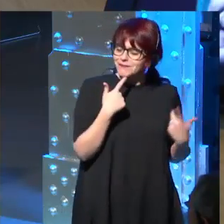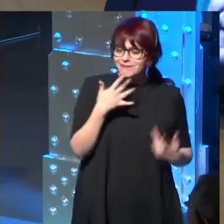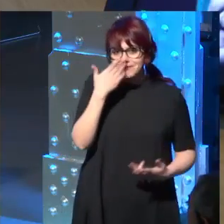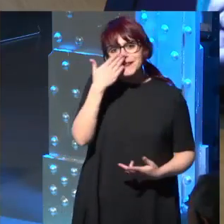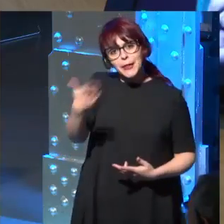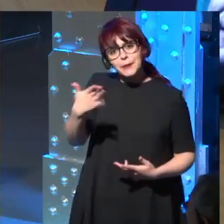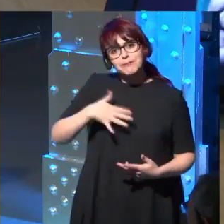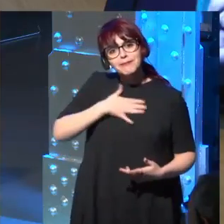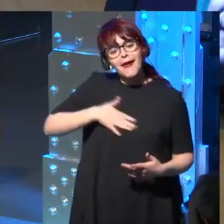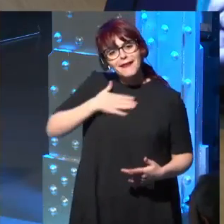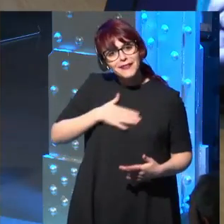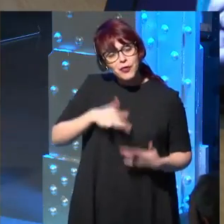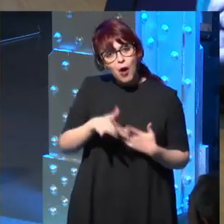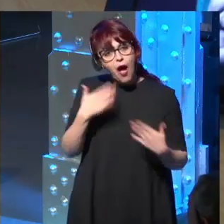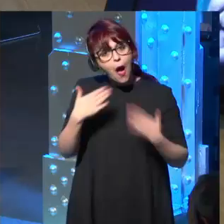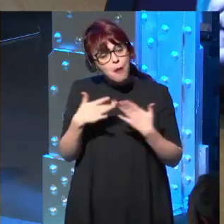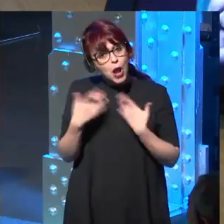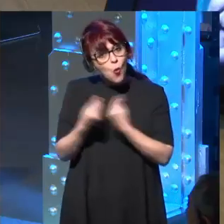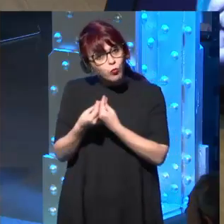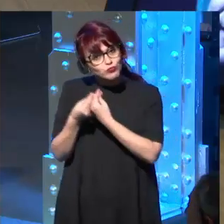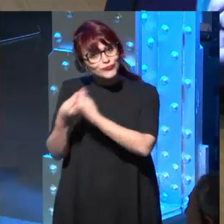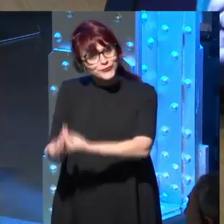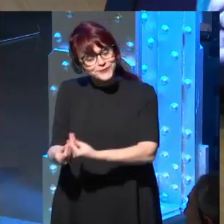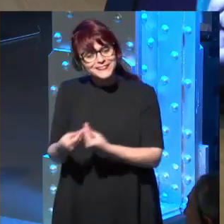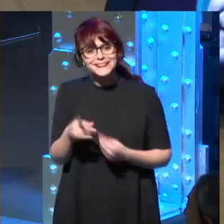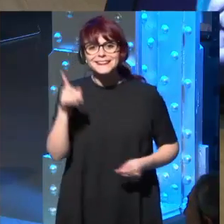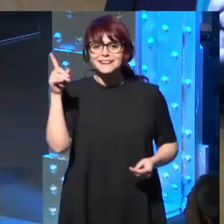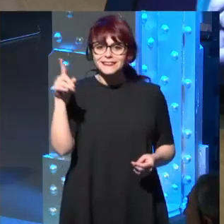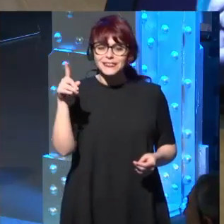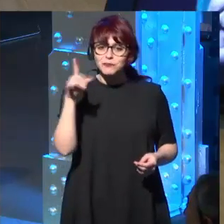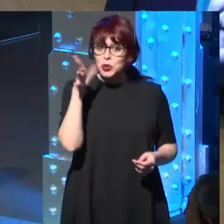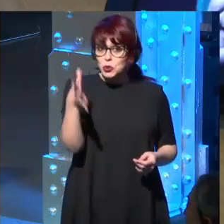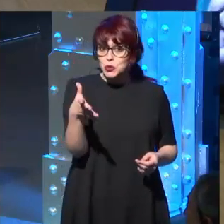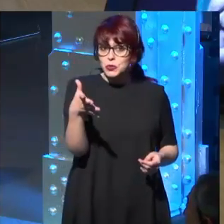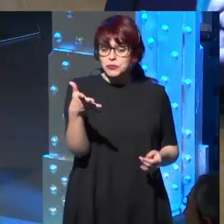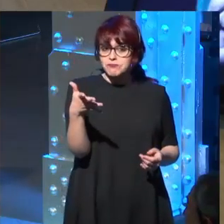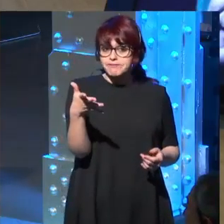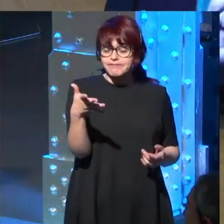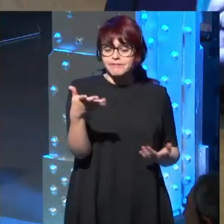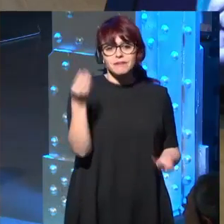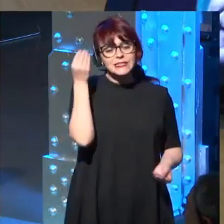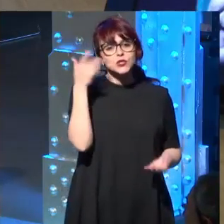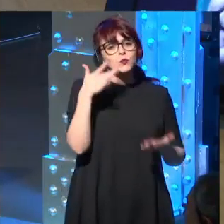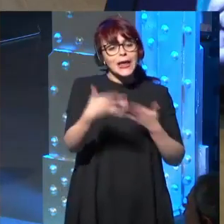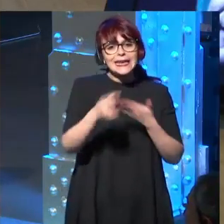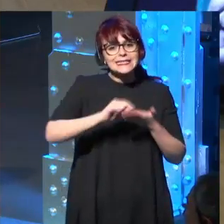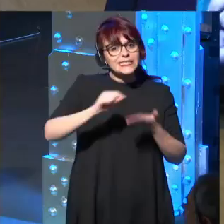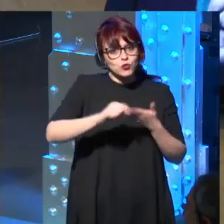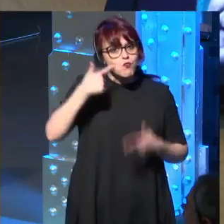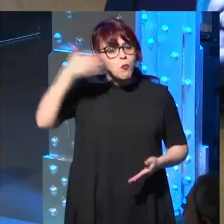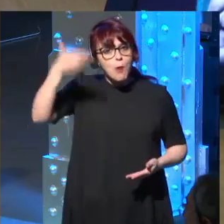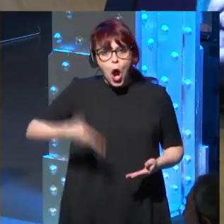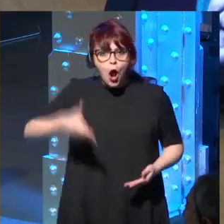to talk about the very important writer of our times. Thank you so